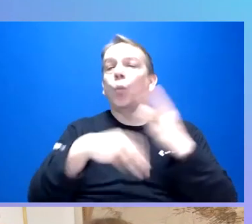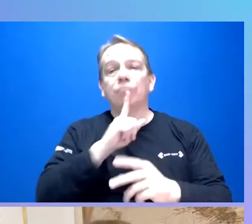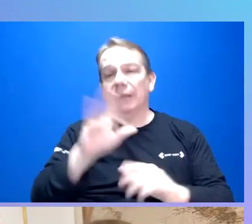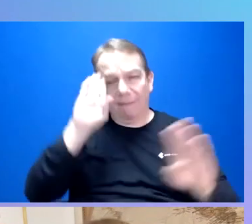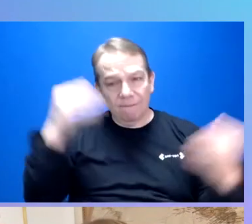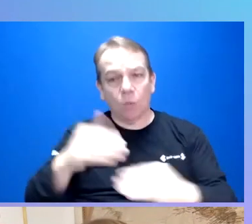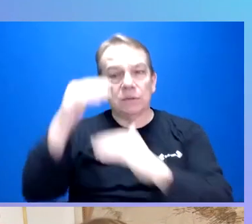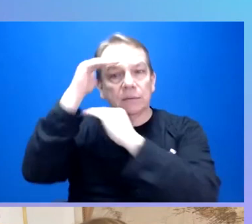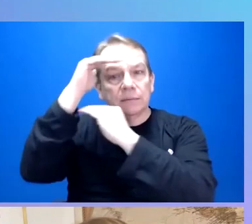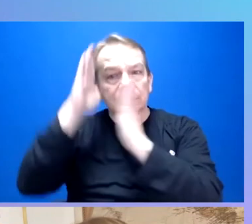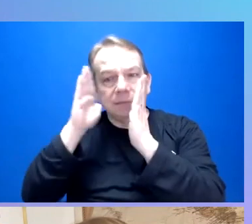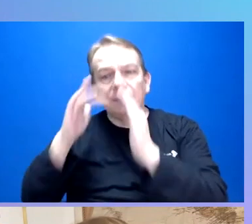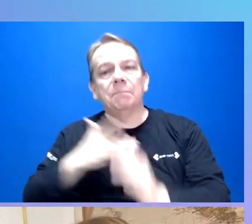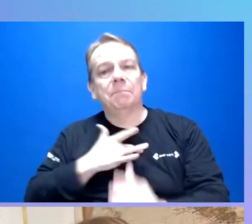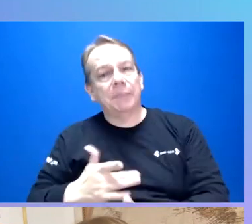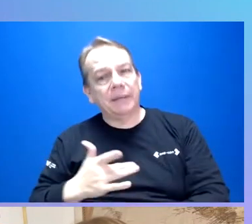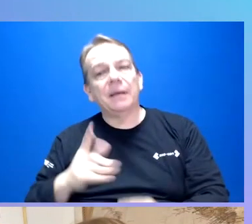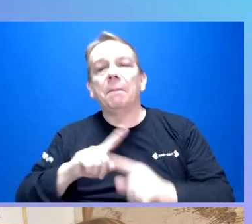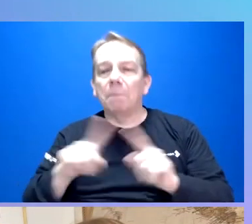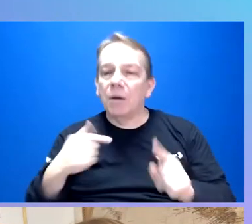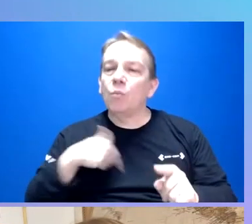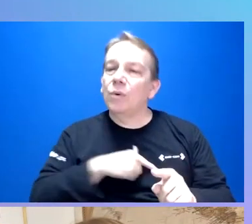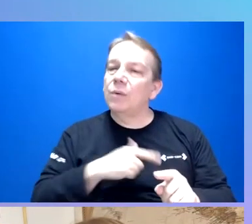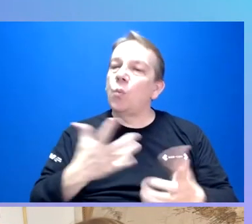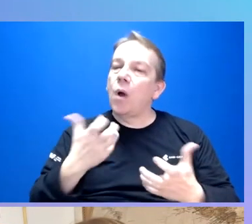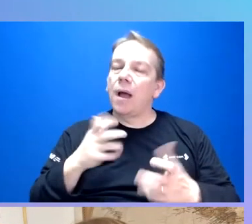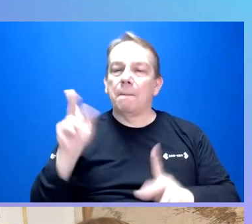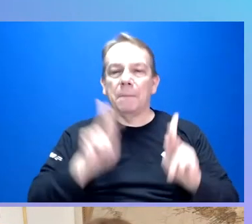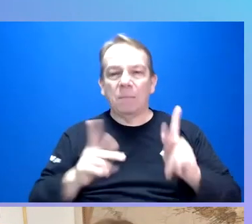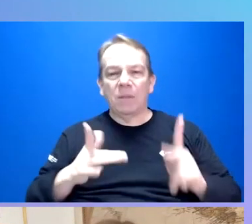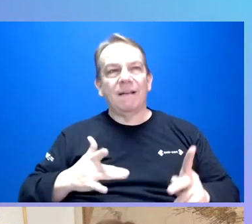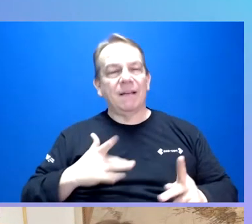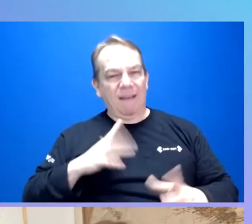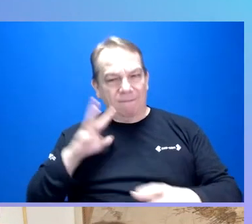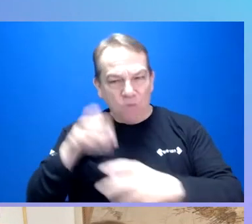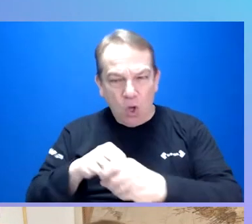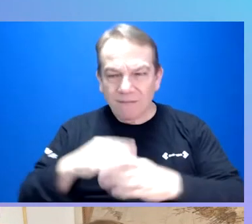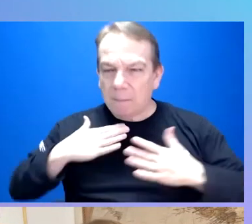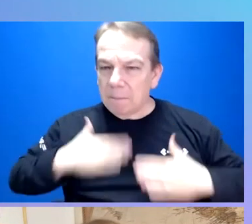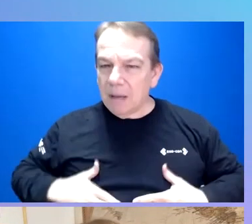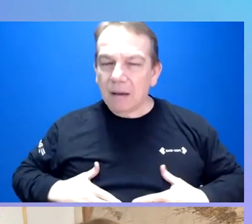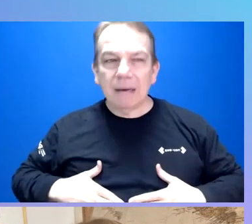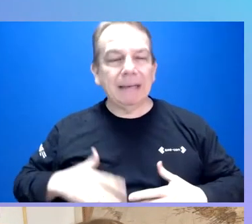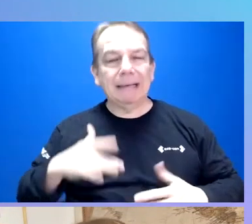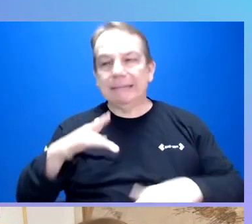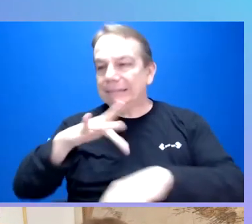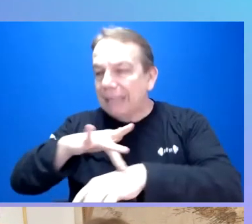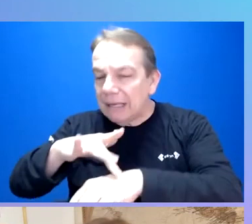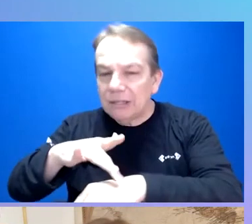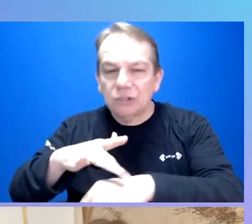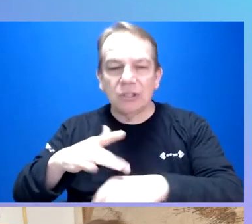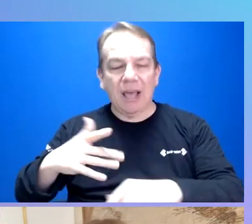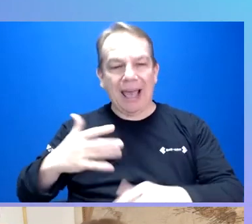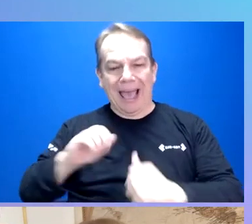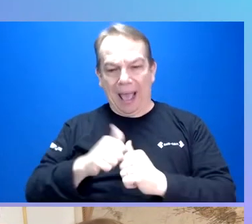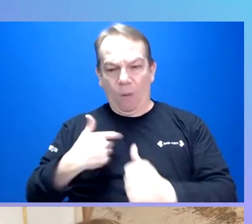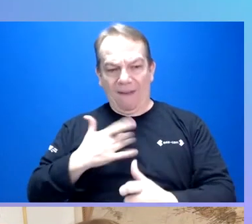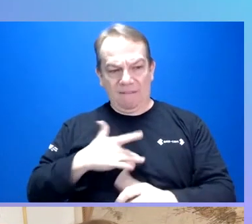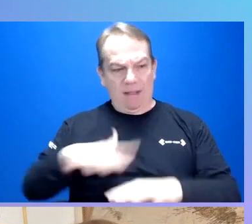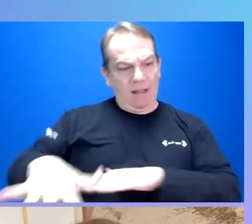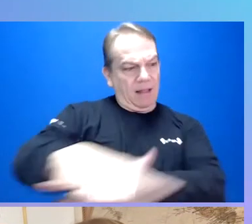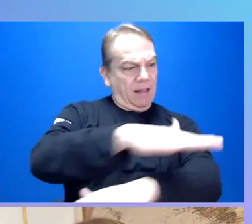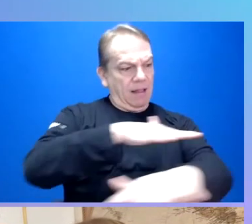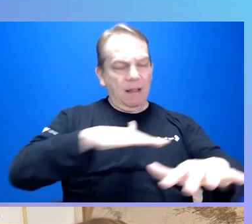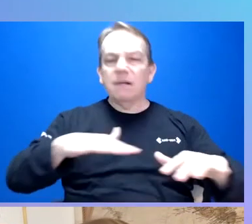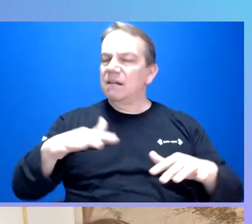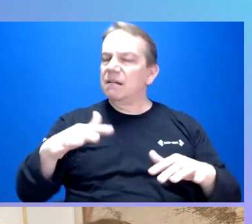we need to allow people to engage with their bodies in other ways, whether that's touch or proprioception or something else. And I